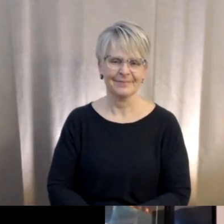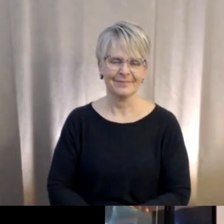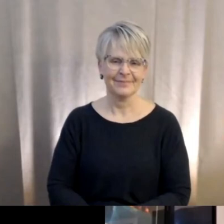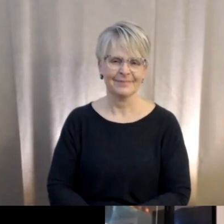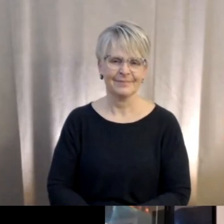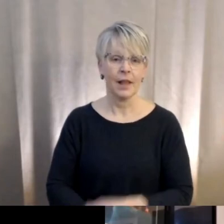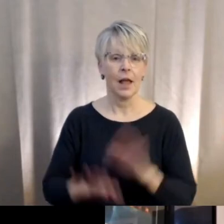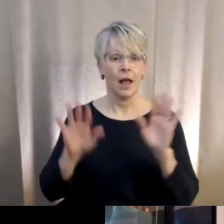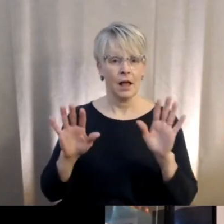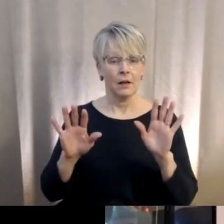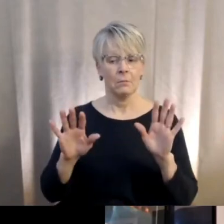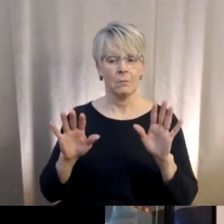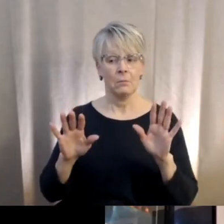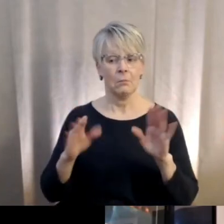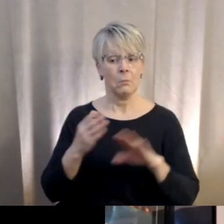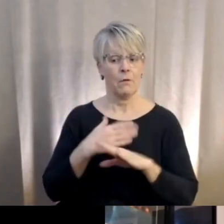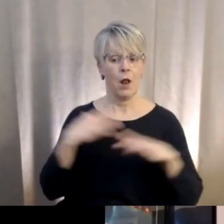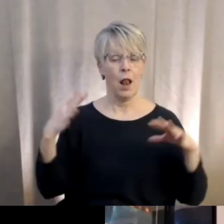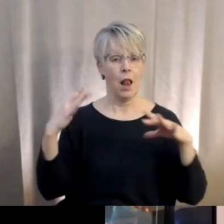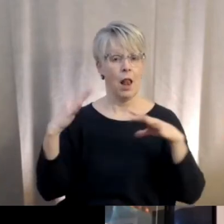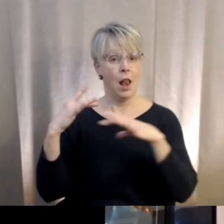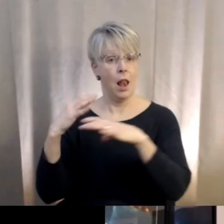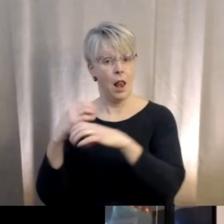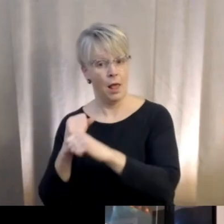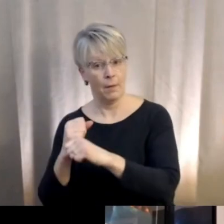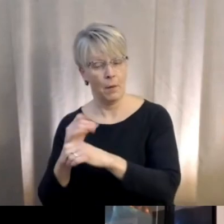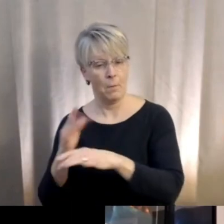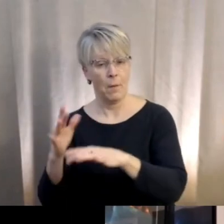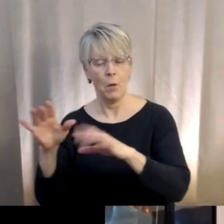All right, before we close, maybe we could bump back, if you're comfortable, Derek,